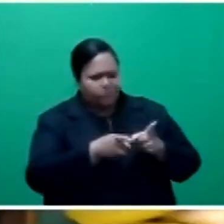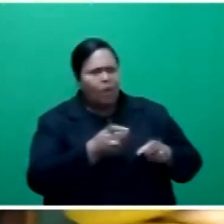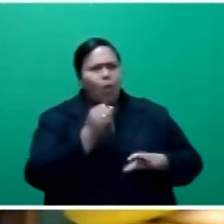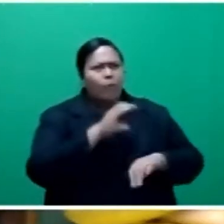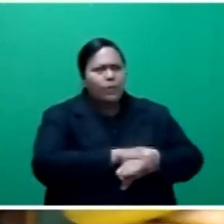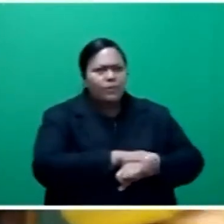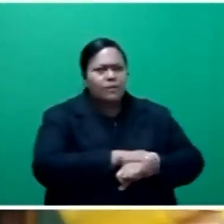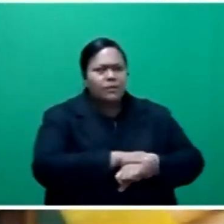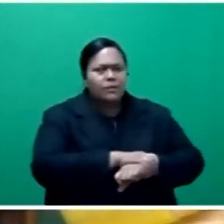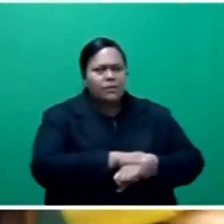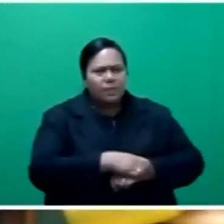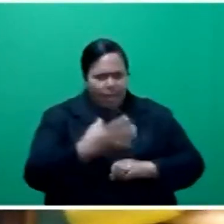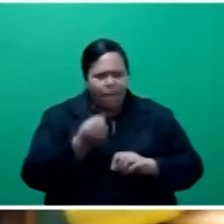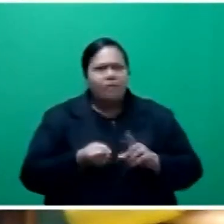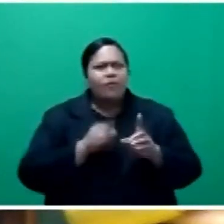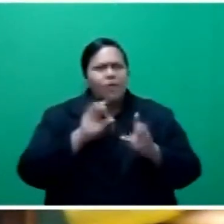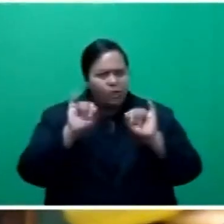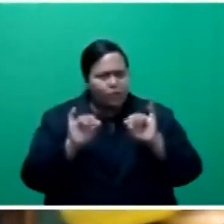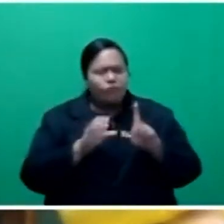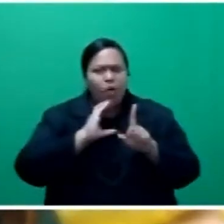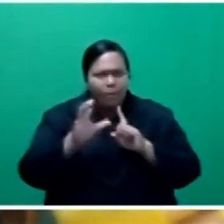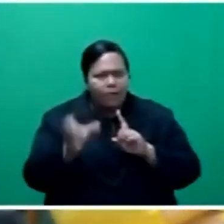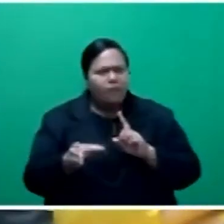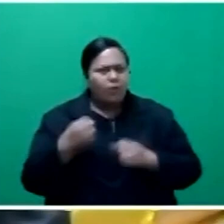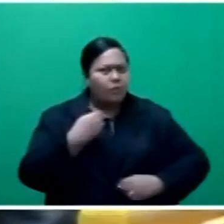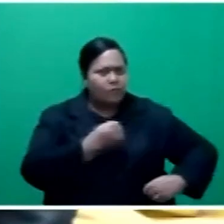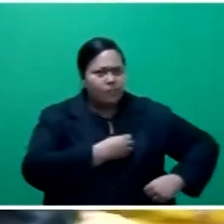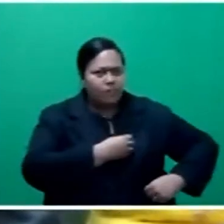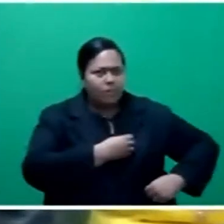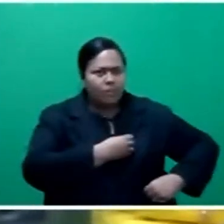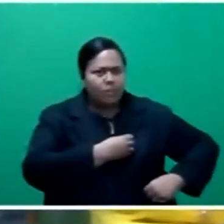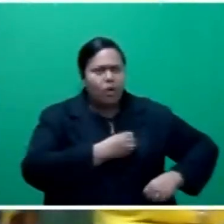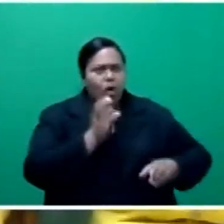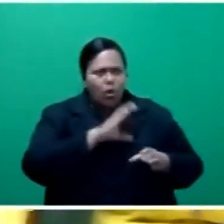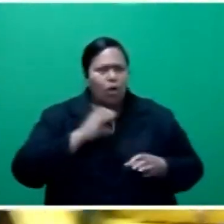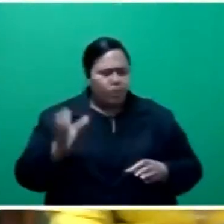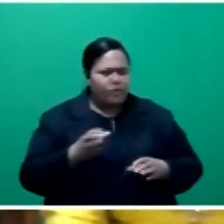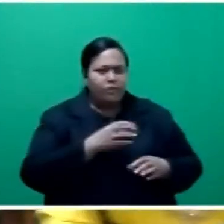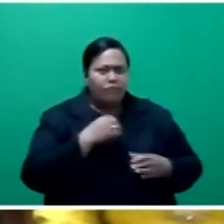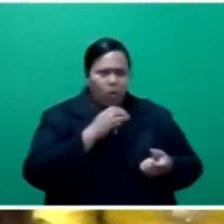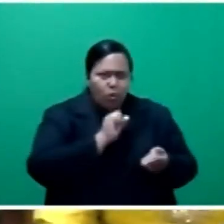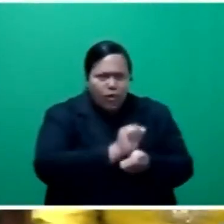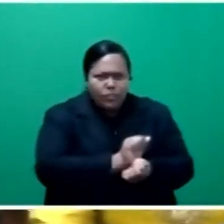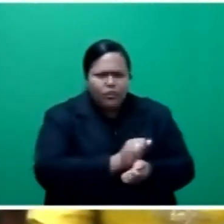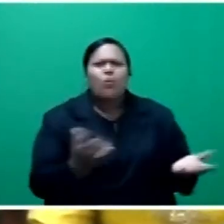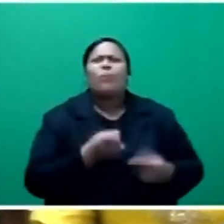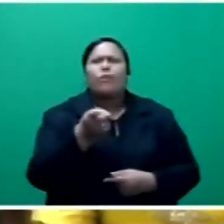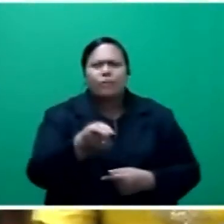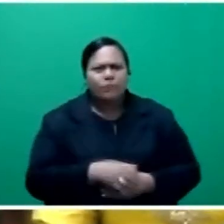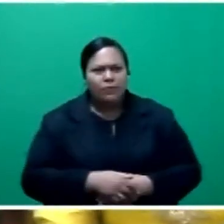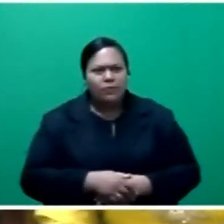They've raised issues about the commander of the RFMF. They've raised issues of the Commissioner of Corrections. Where were you then? Don't be